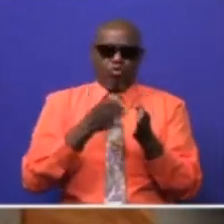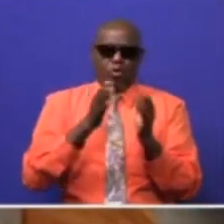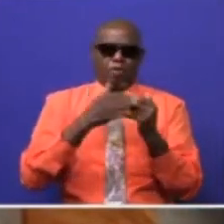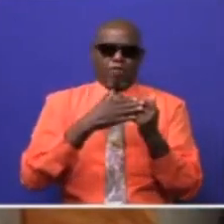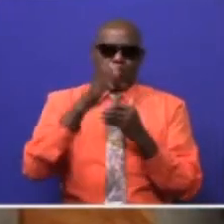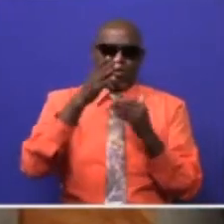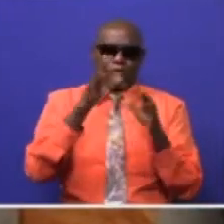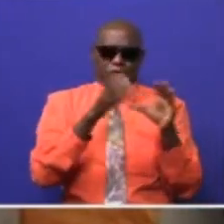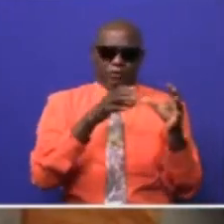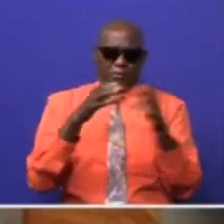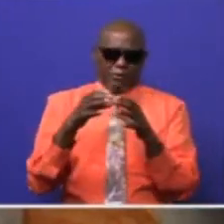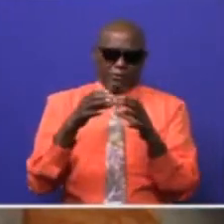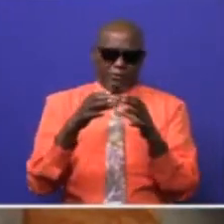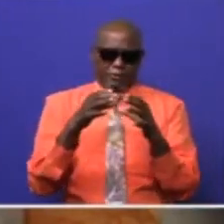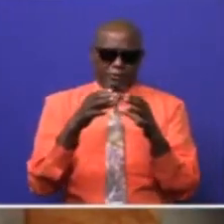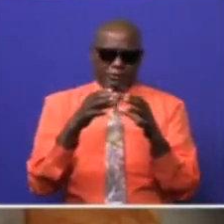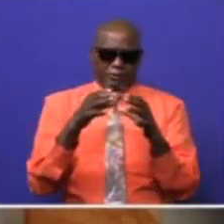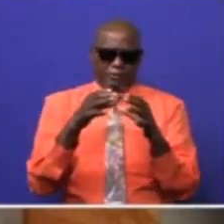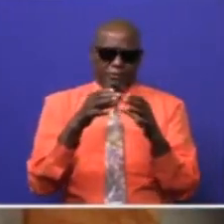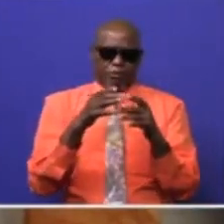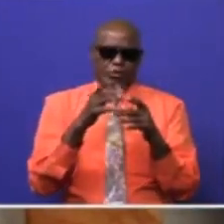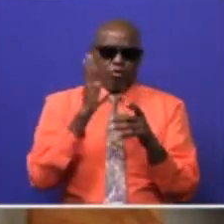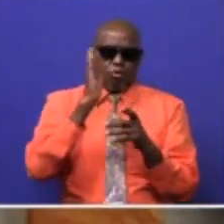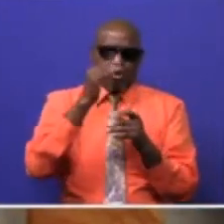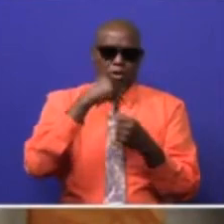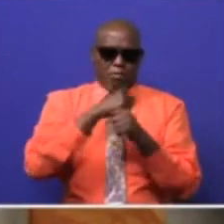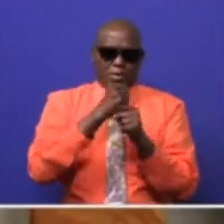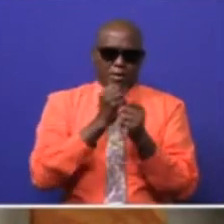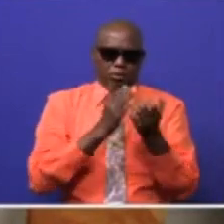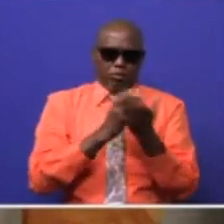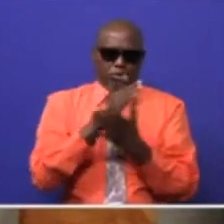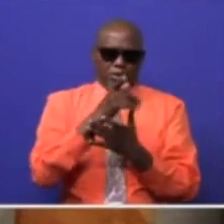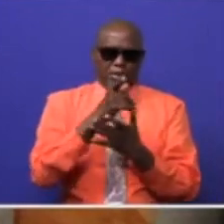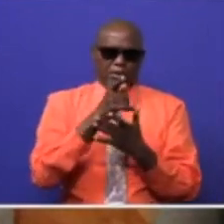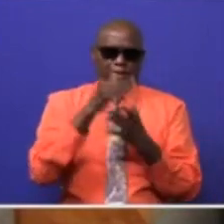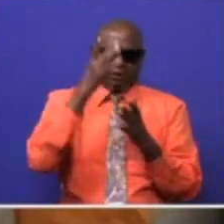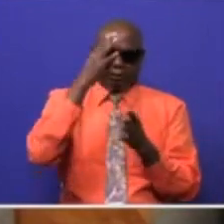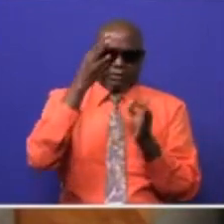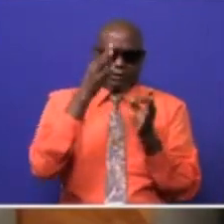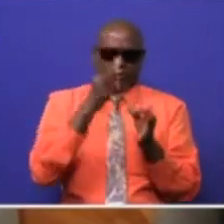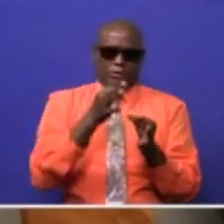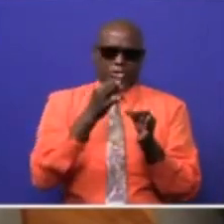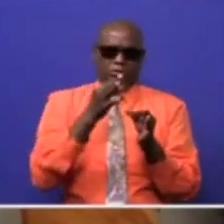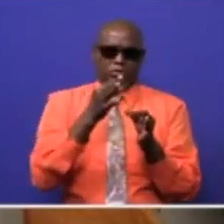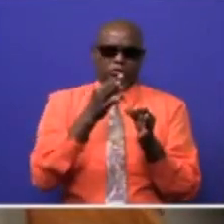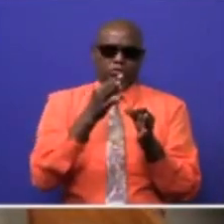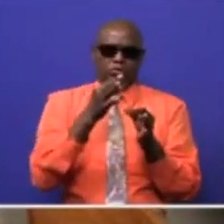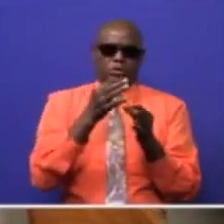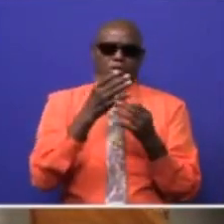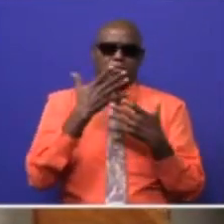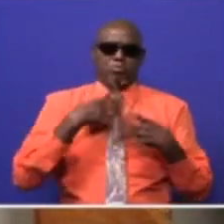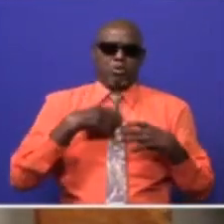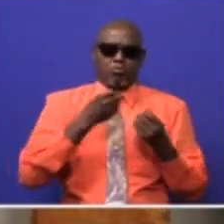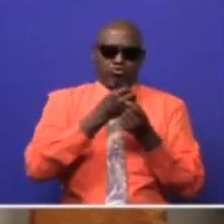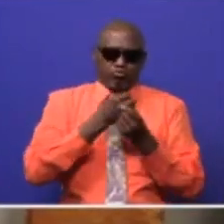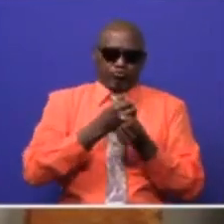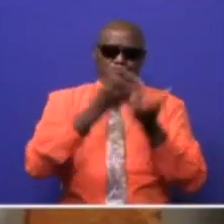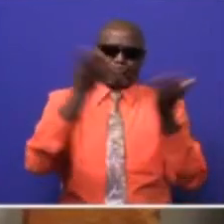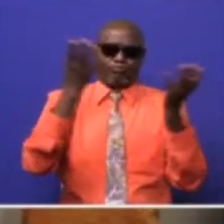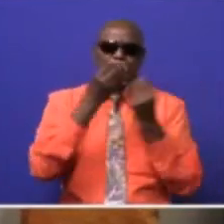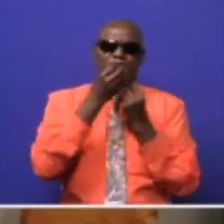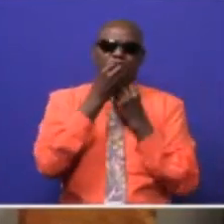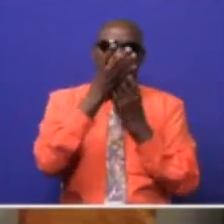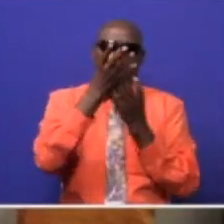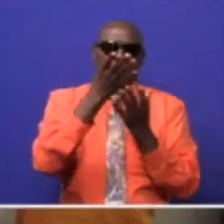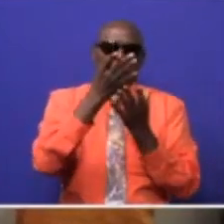the party. Na tutahakikisha kwamba hiyo decision imefikia wananchi, ndio waweze kujua